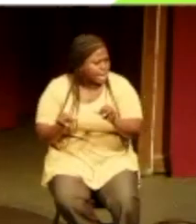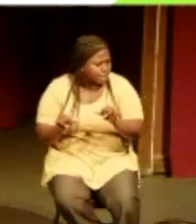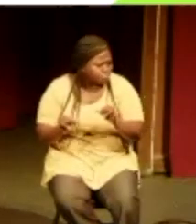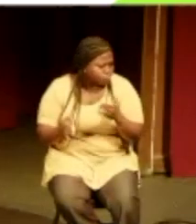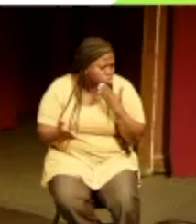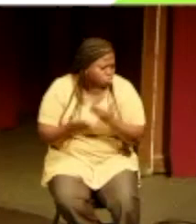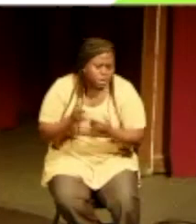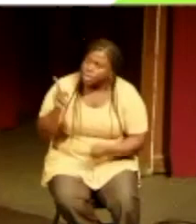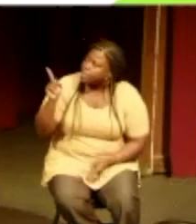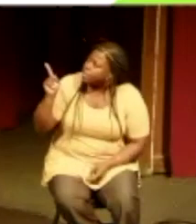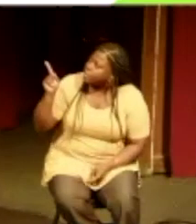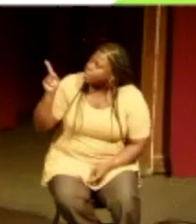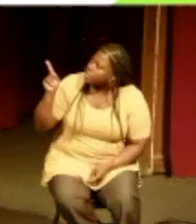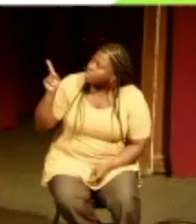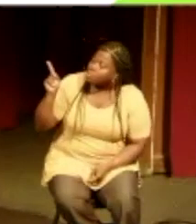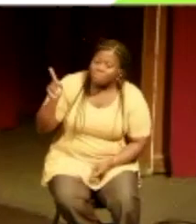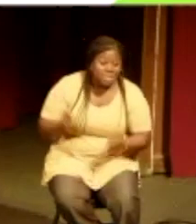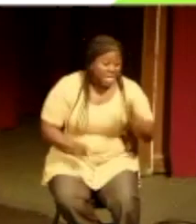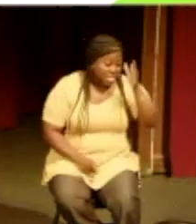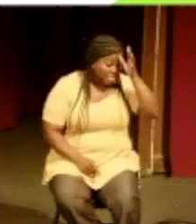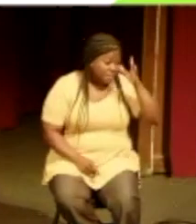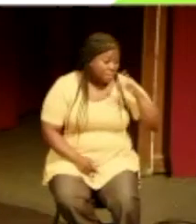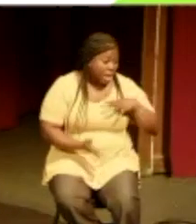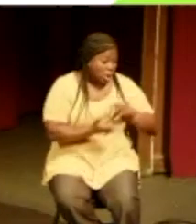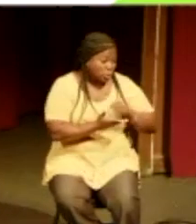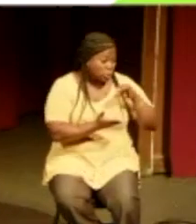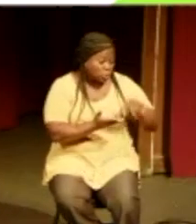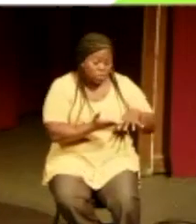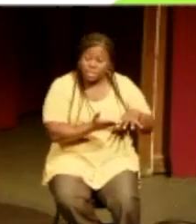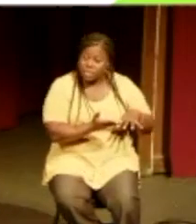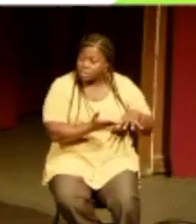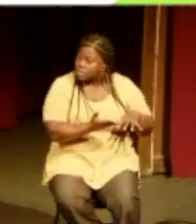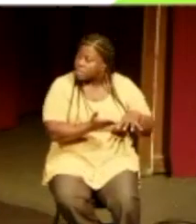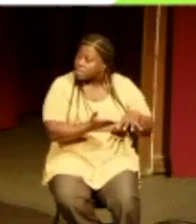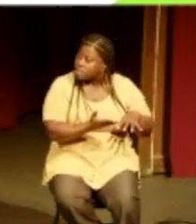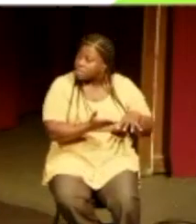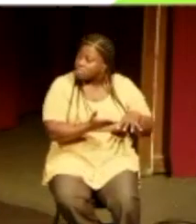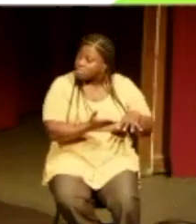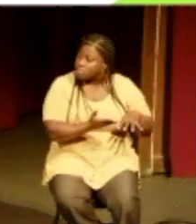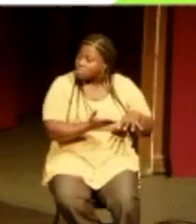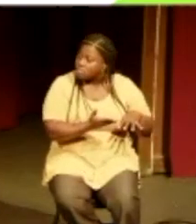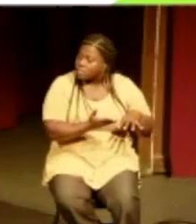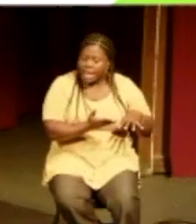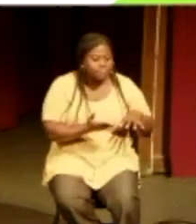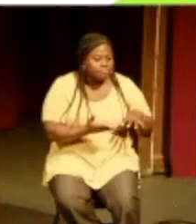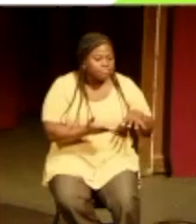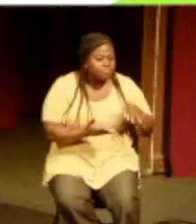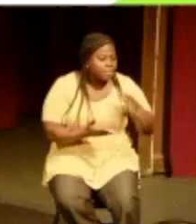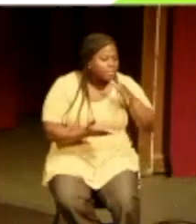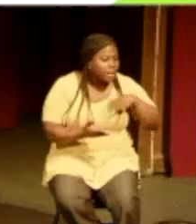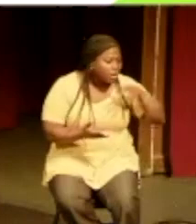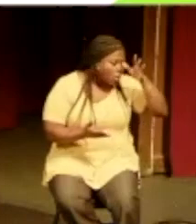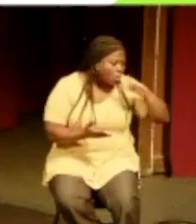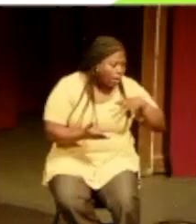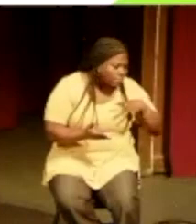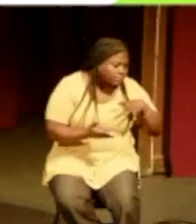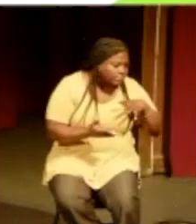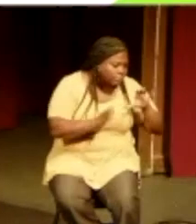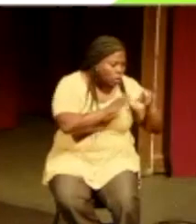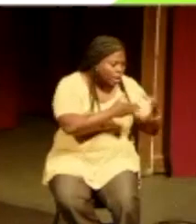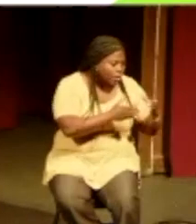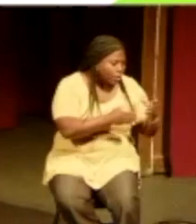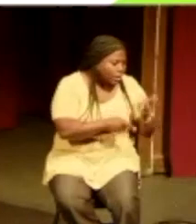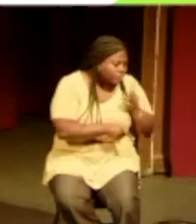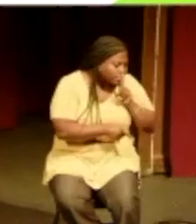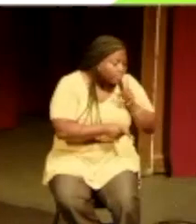was our male students and undisclosed gender students that disappeared on